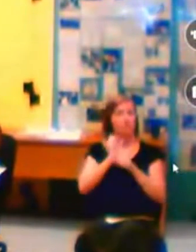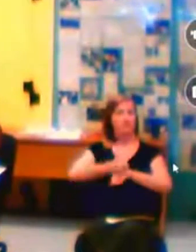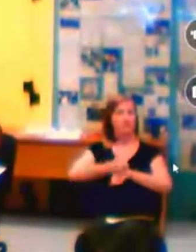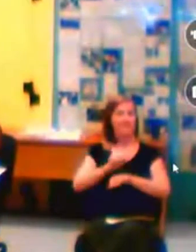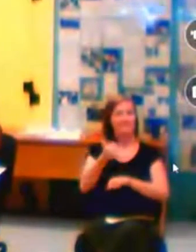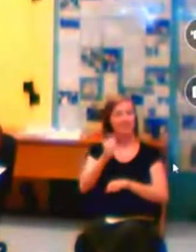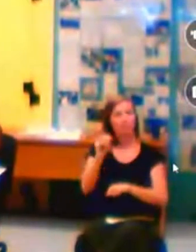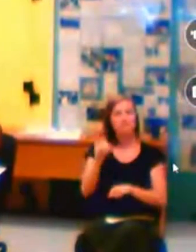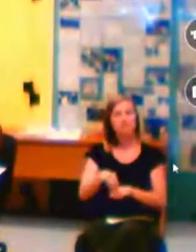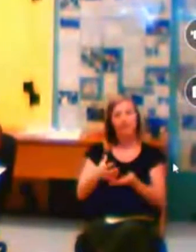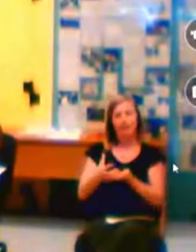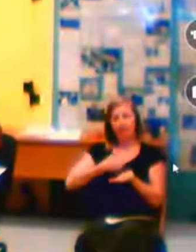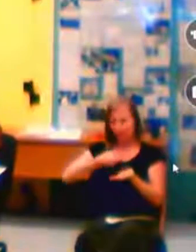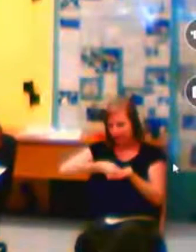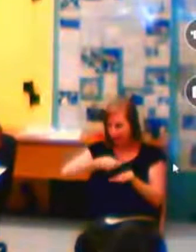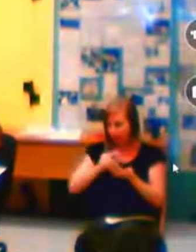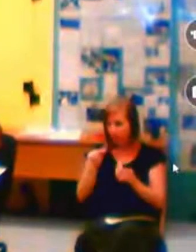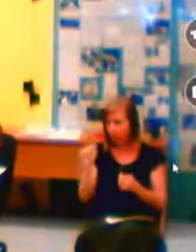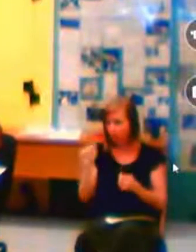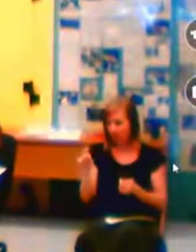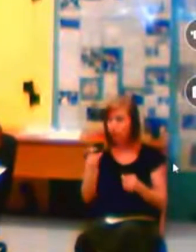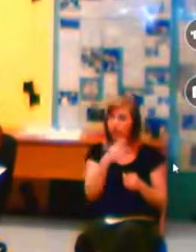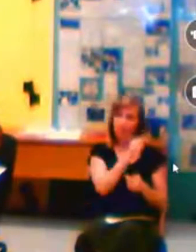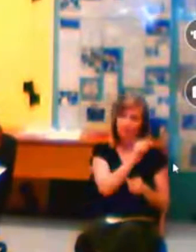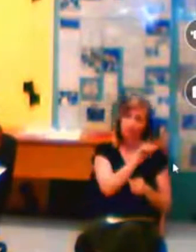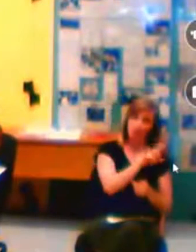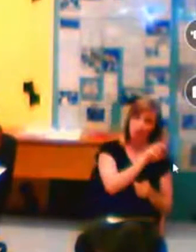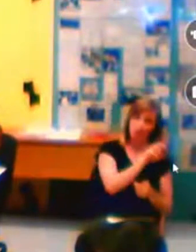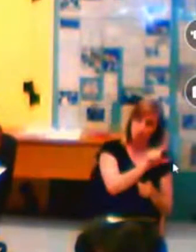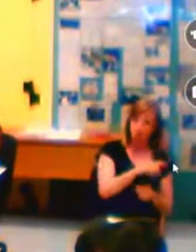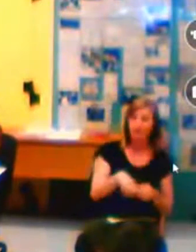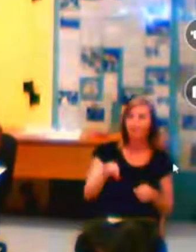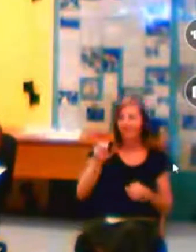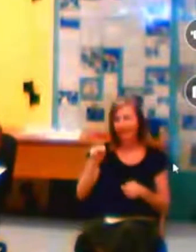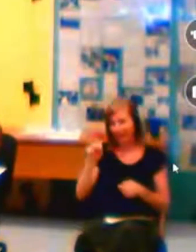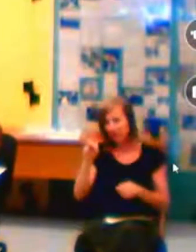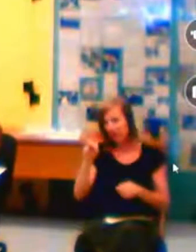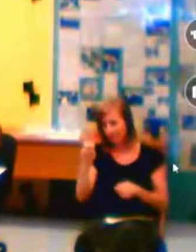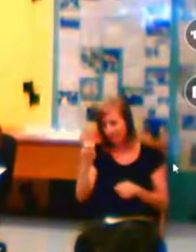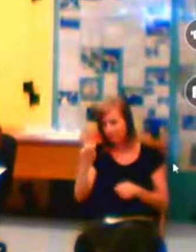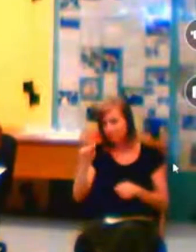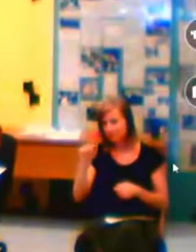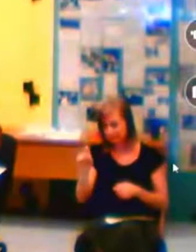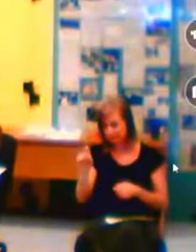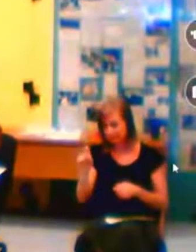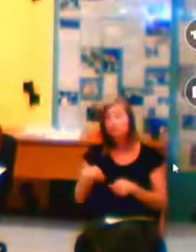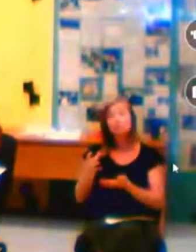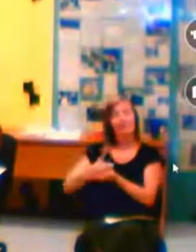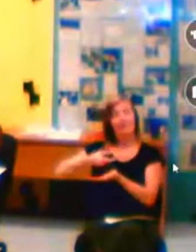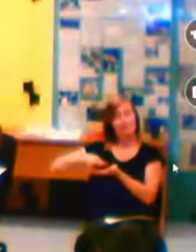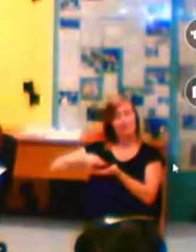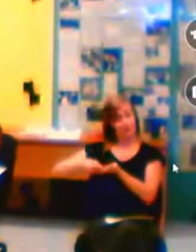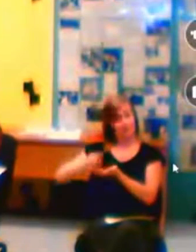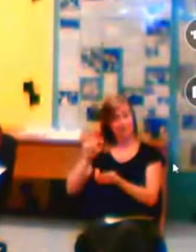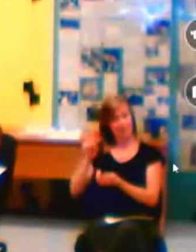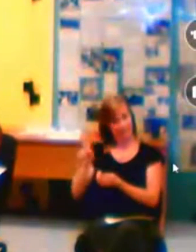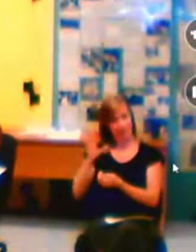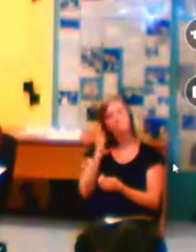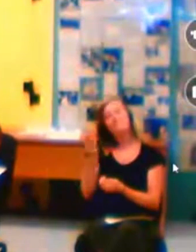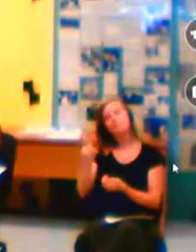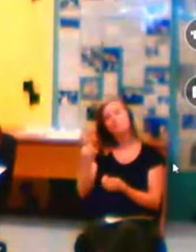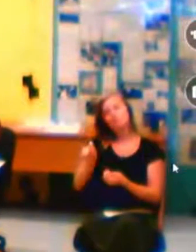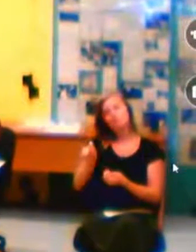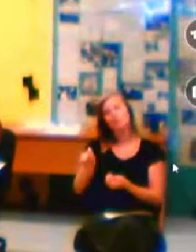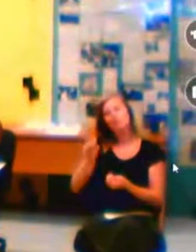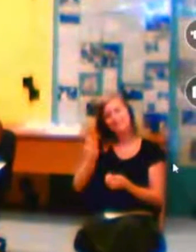whatever. Payroll taxes are paid by the system. The second thing it does is it imposes a 10% income tax in addition